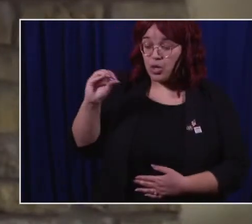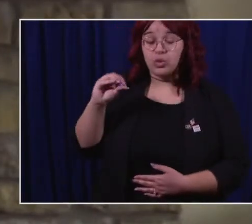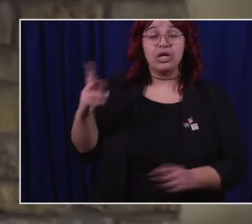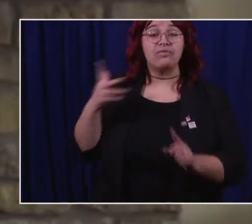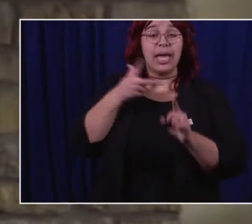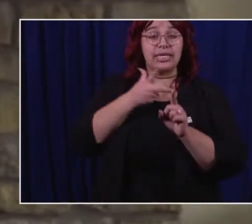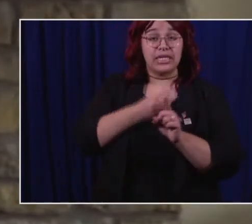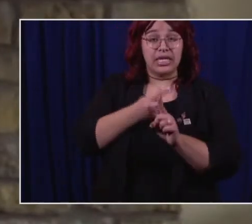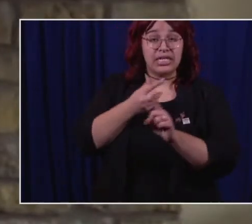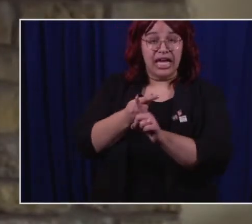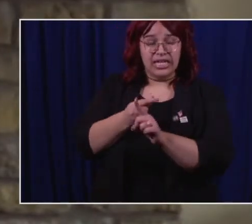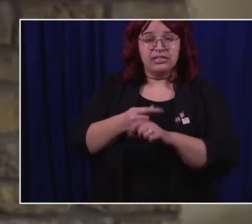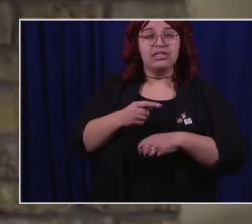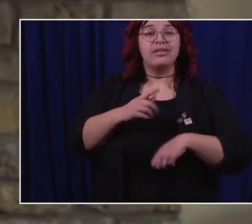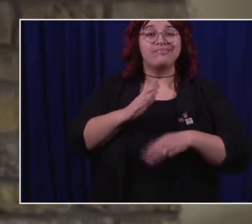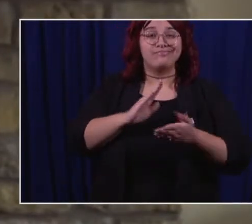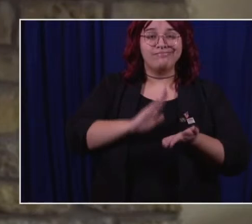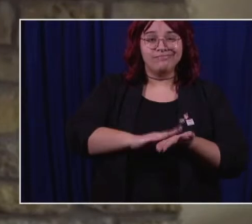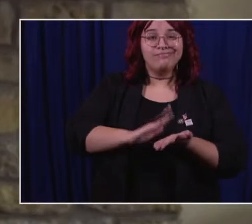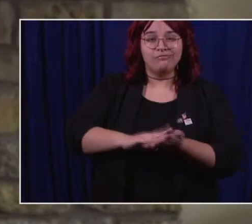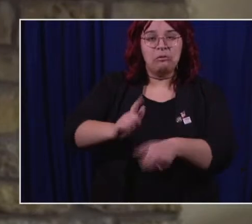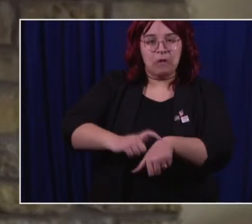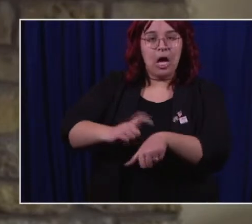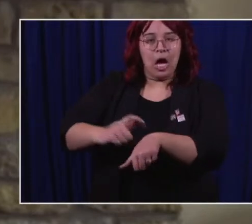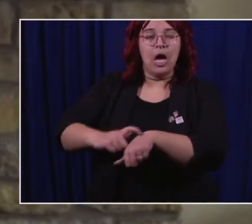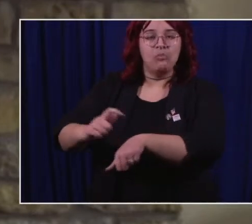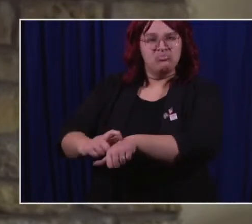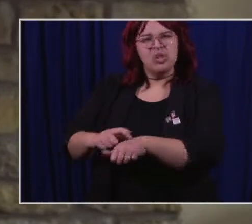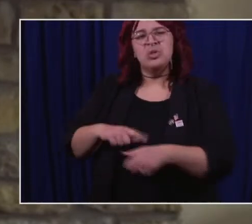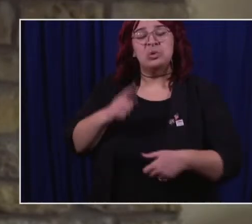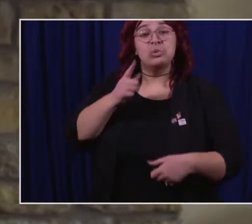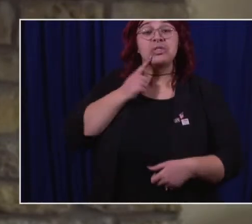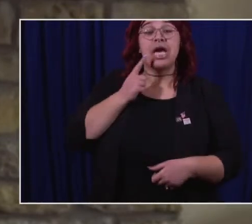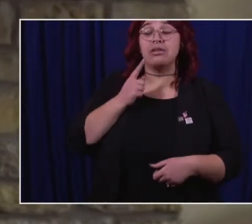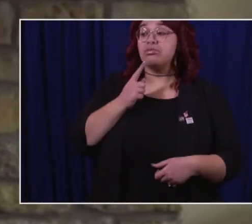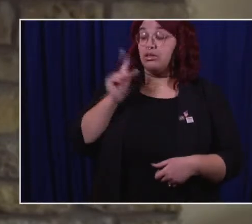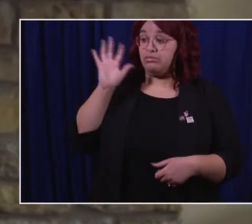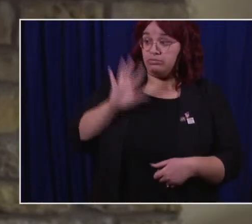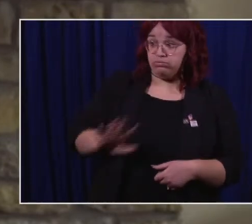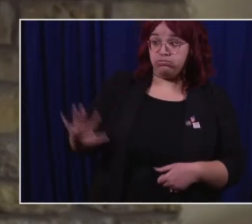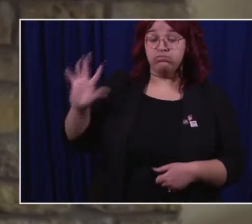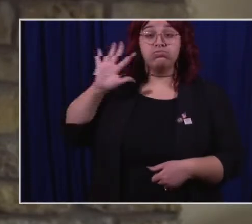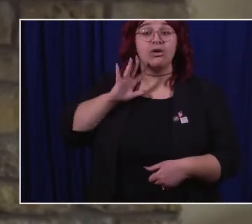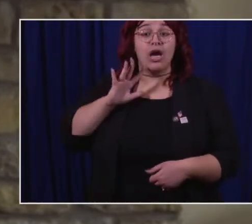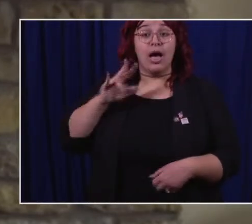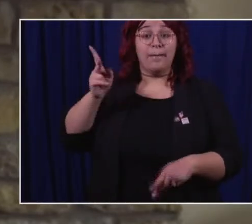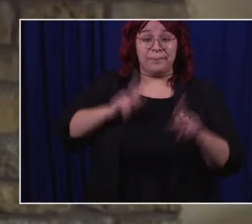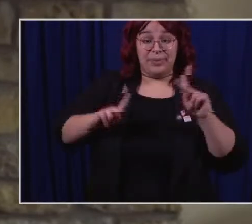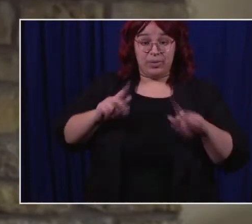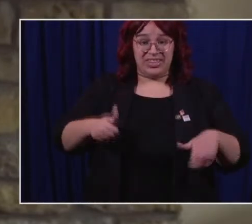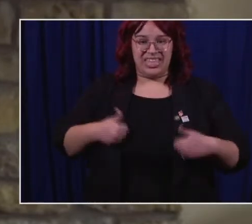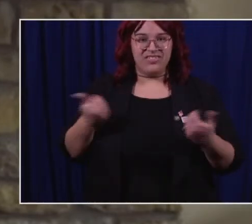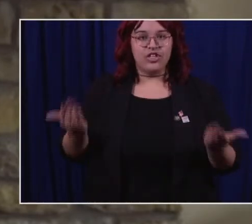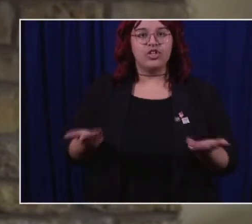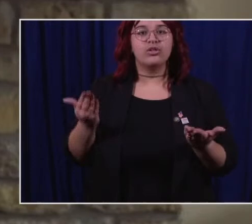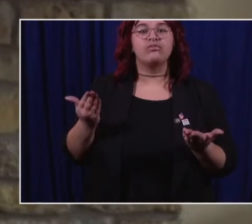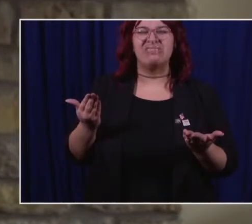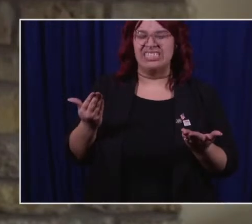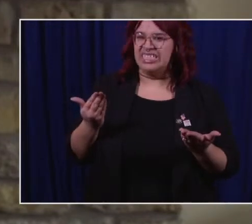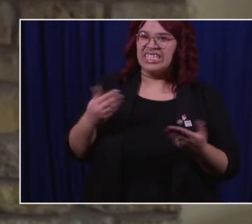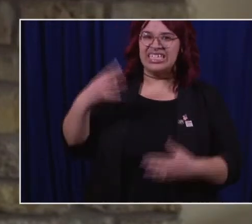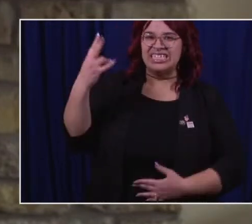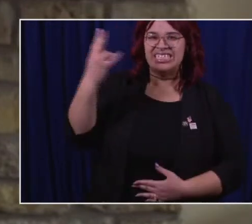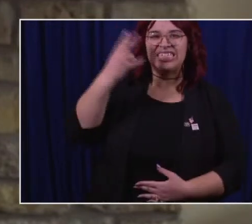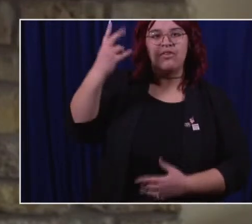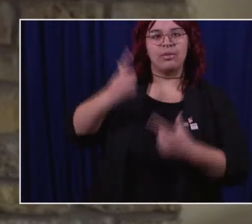about 2 weeks ago, and you pointed out that we're 7th in population and we're 7th in the amount of shots that we've